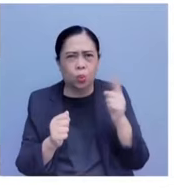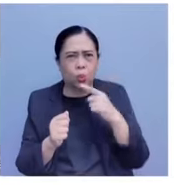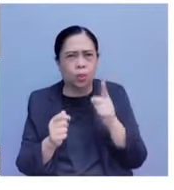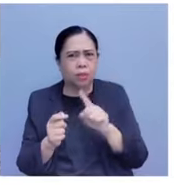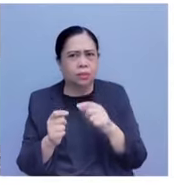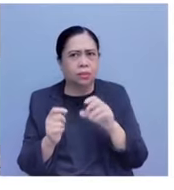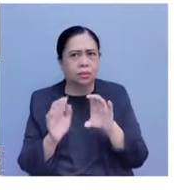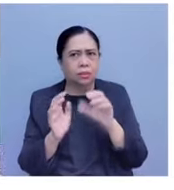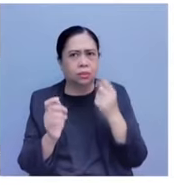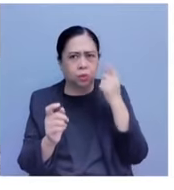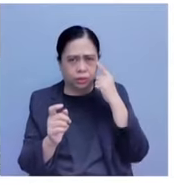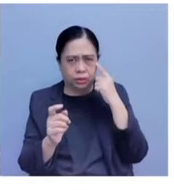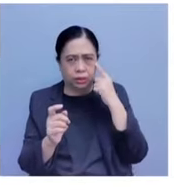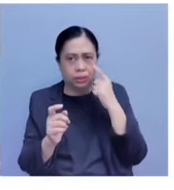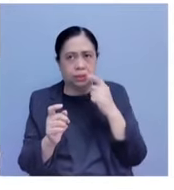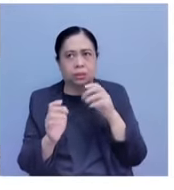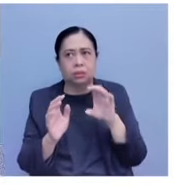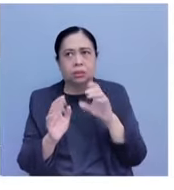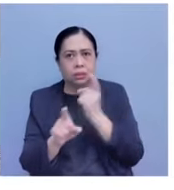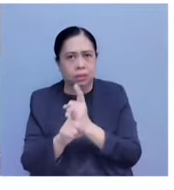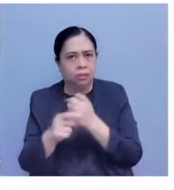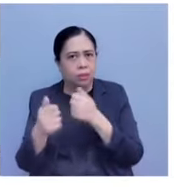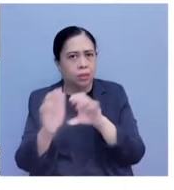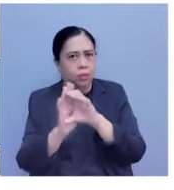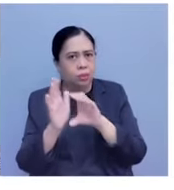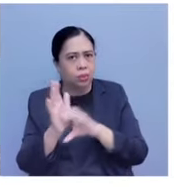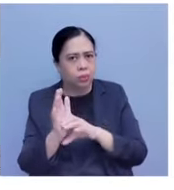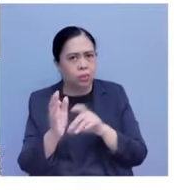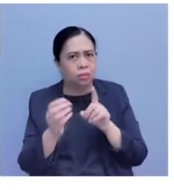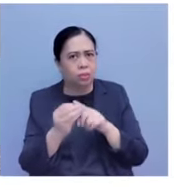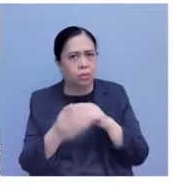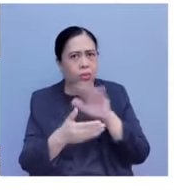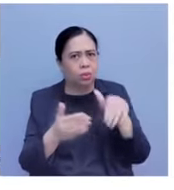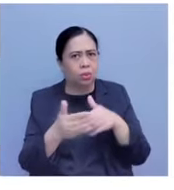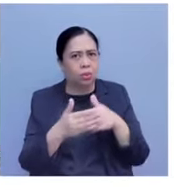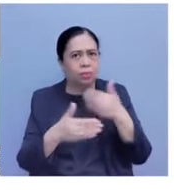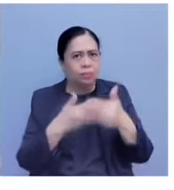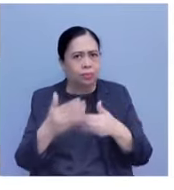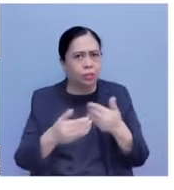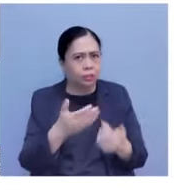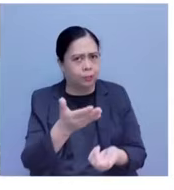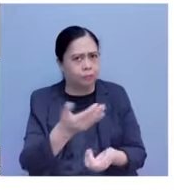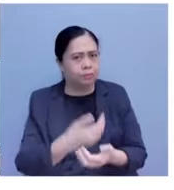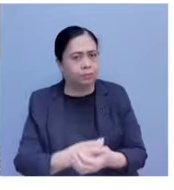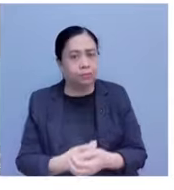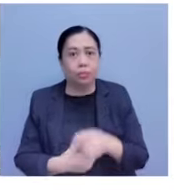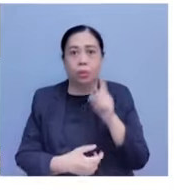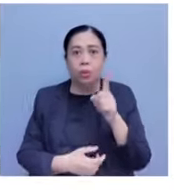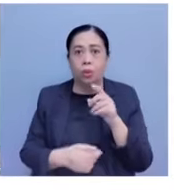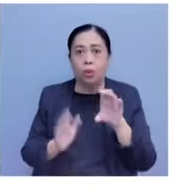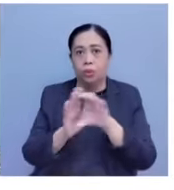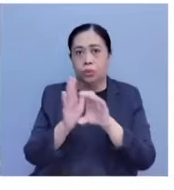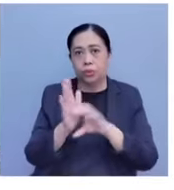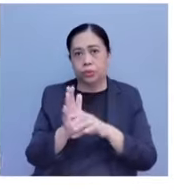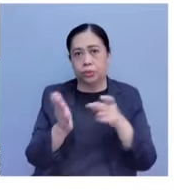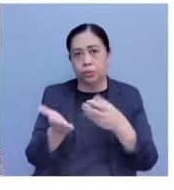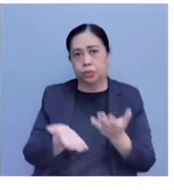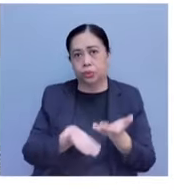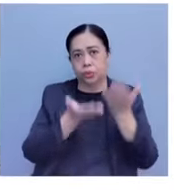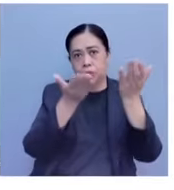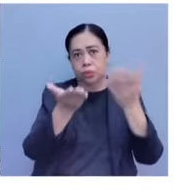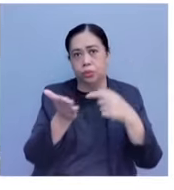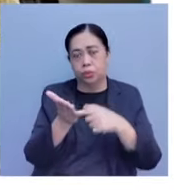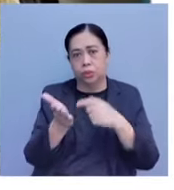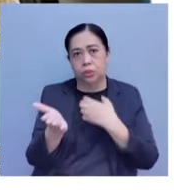constitutional or make that unconstitutional to your mind about the whole process, Attorney Colmenares? One of the constitutional grounds we raise in the